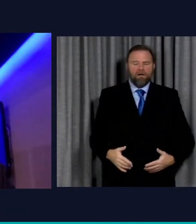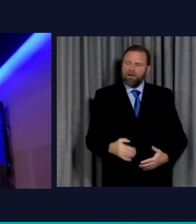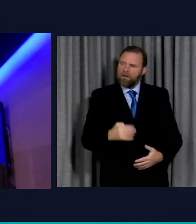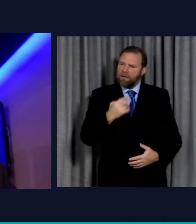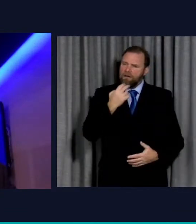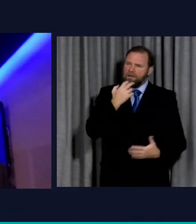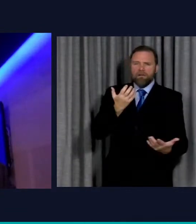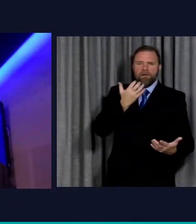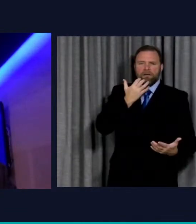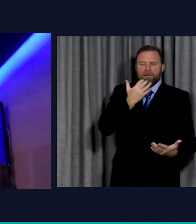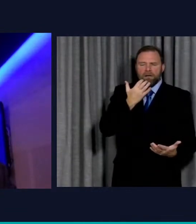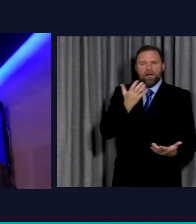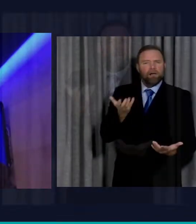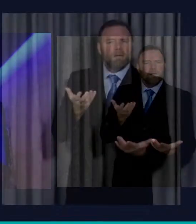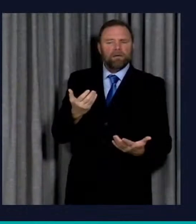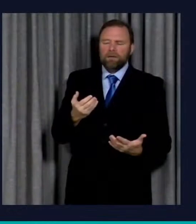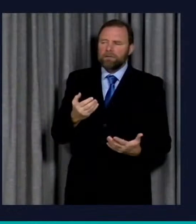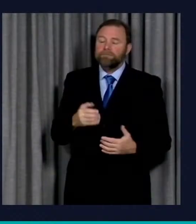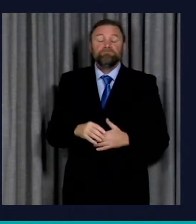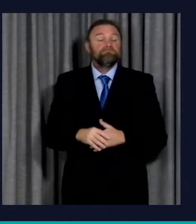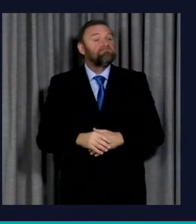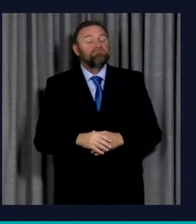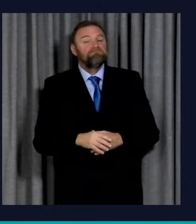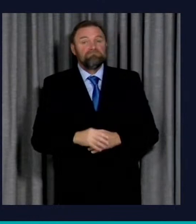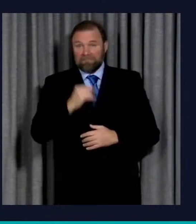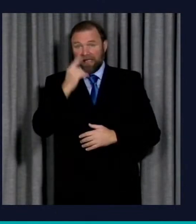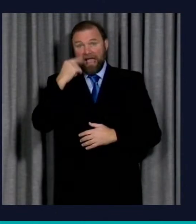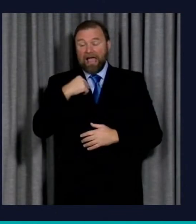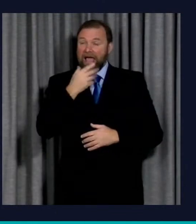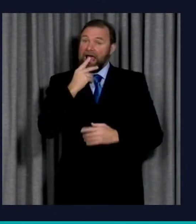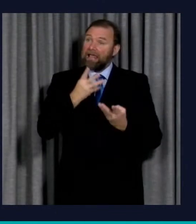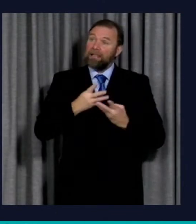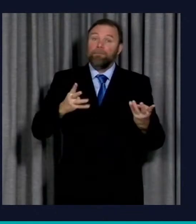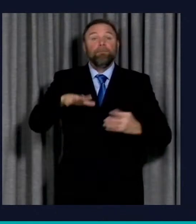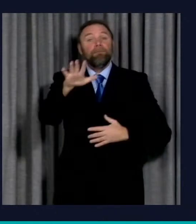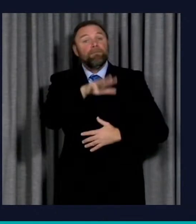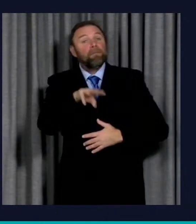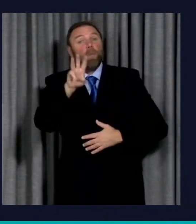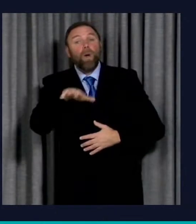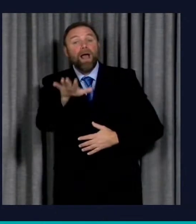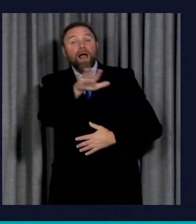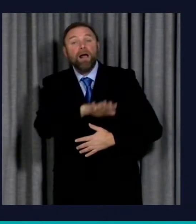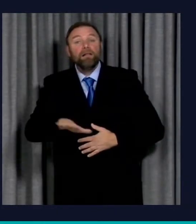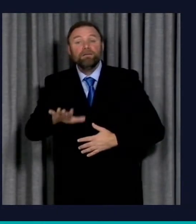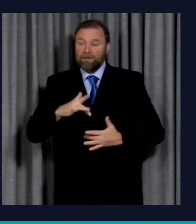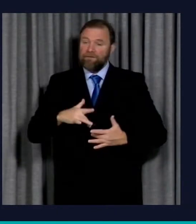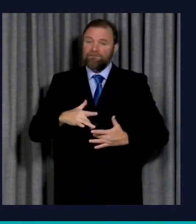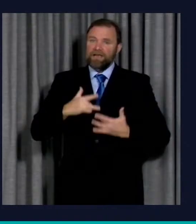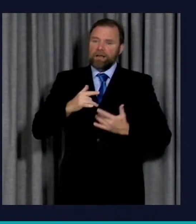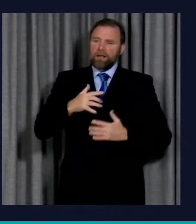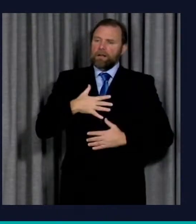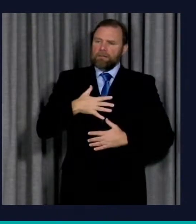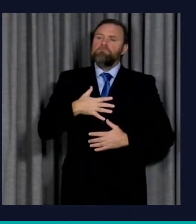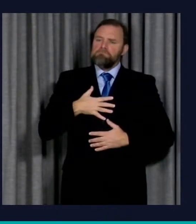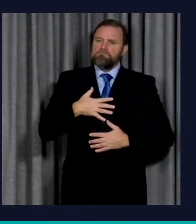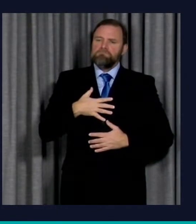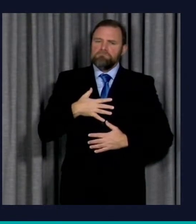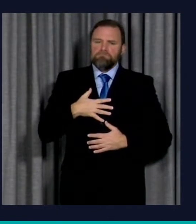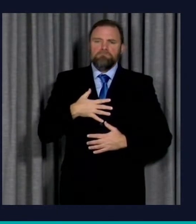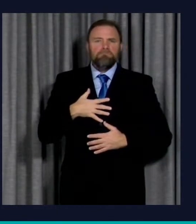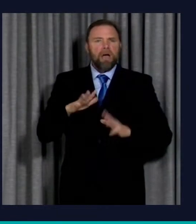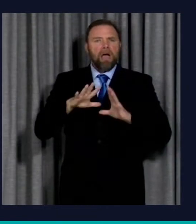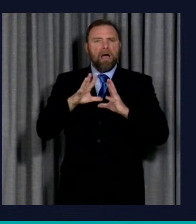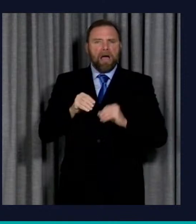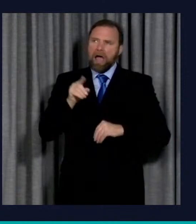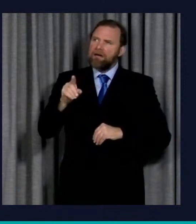with these added measures? I think people in Wales will feel that everything is being done on their behalf